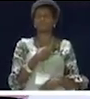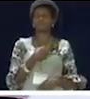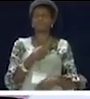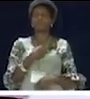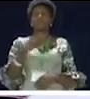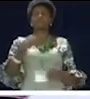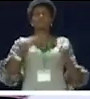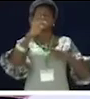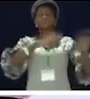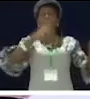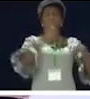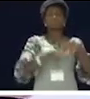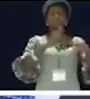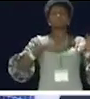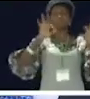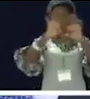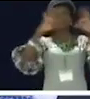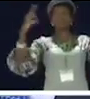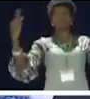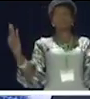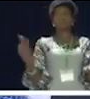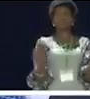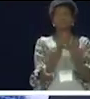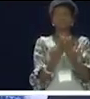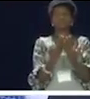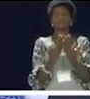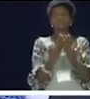Have mercy on my family.